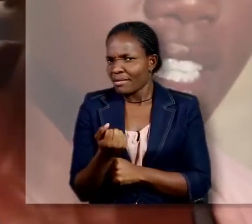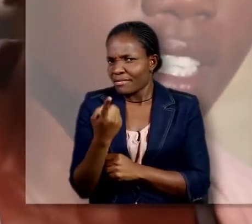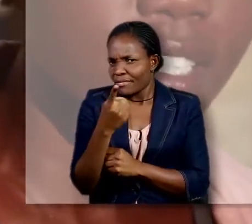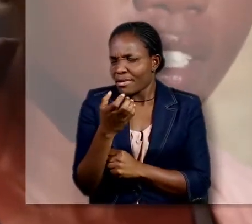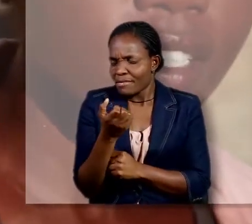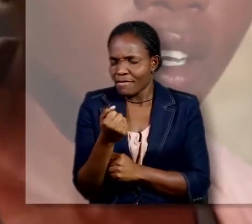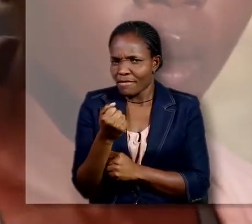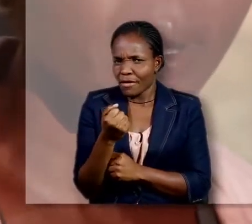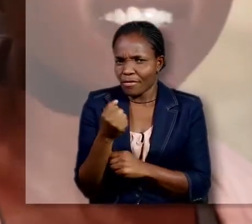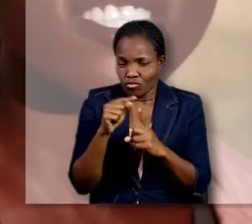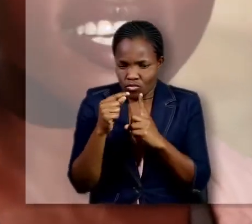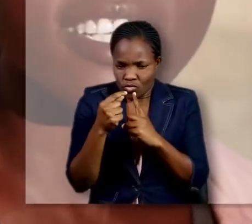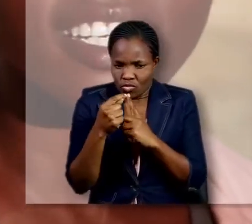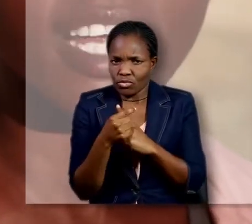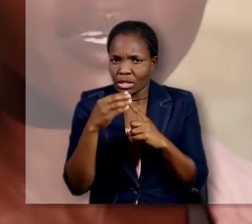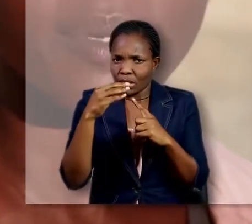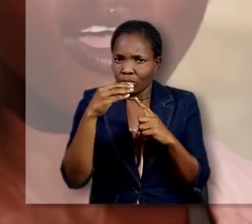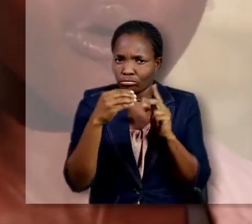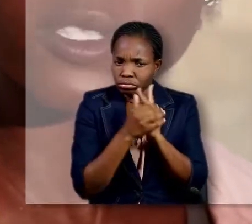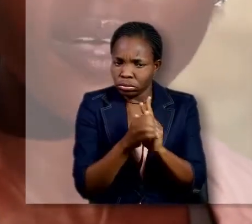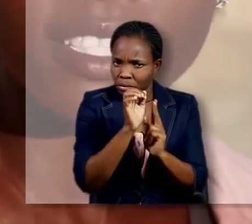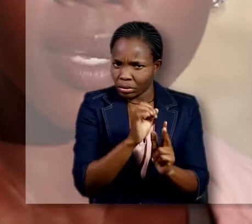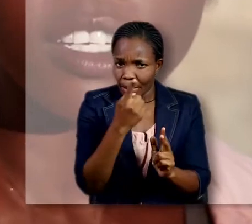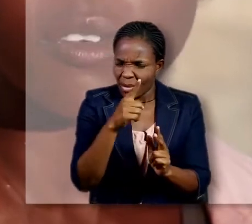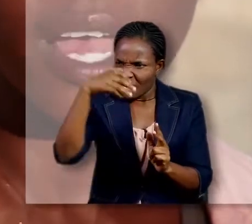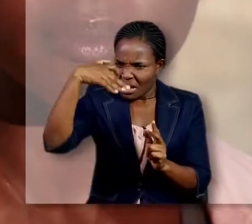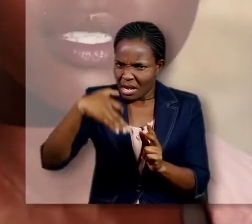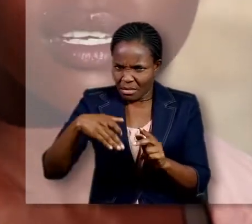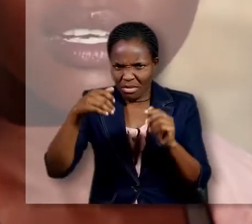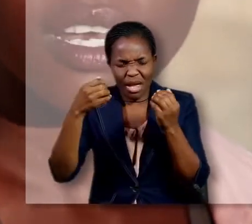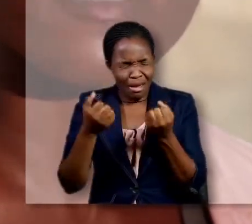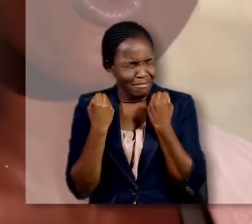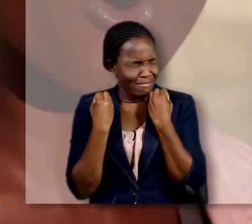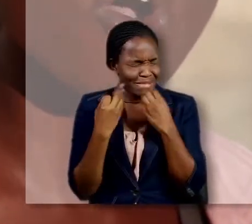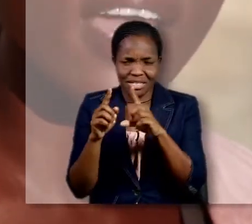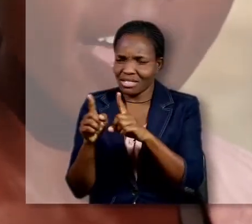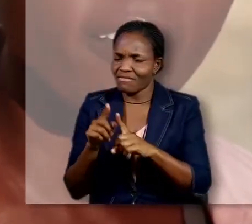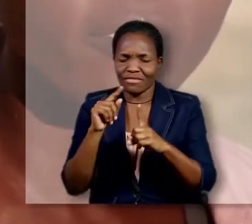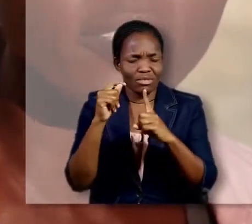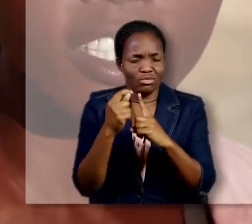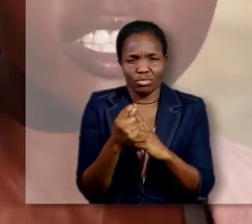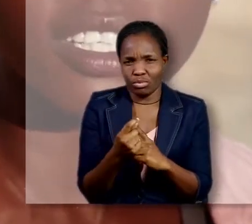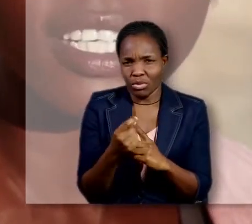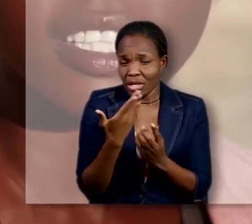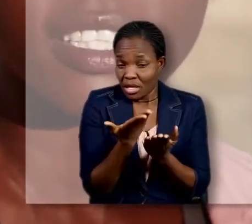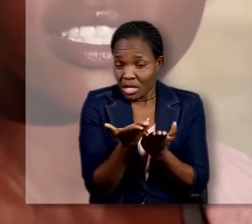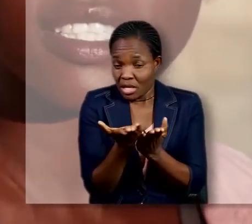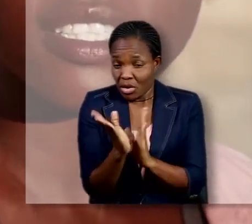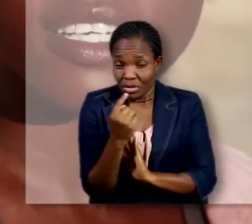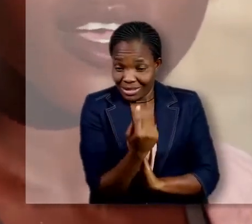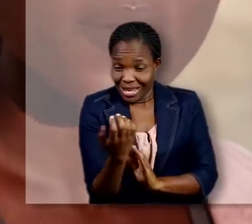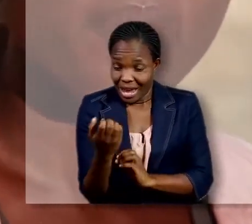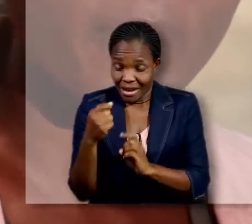traditional leaders, but certainly Namibia also has many tribes, and they all have traditional